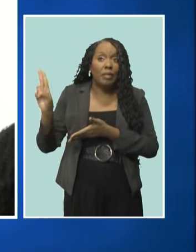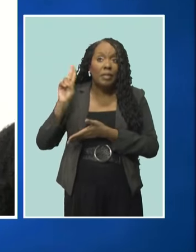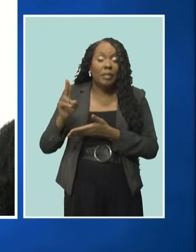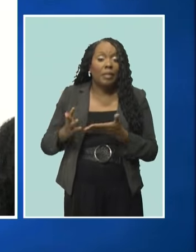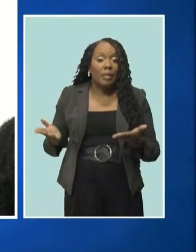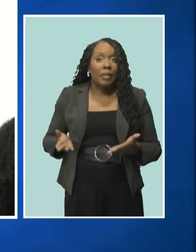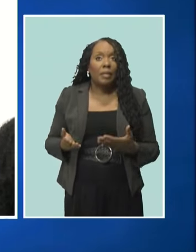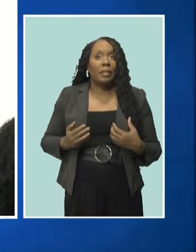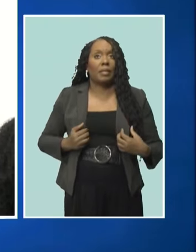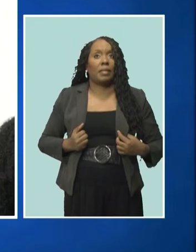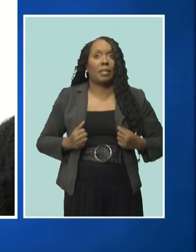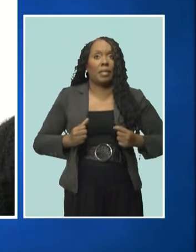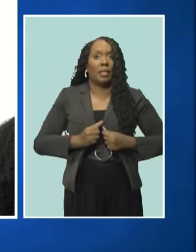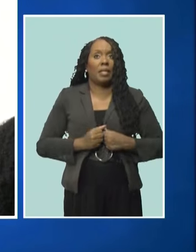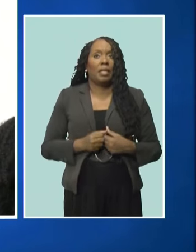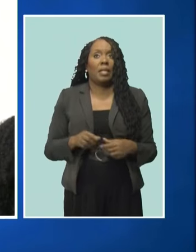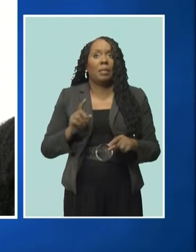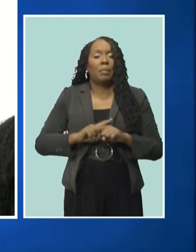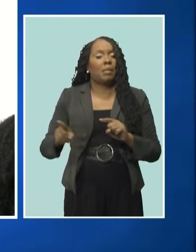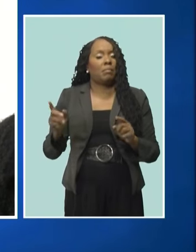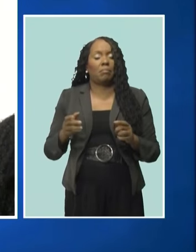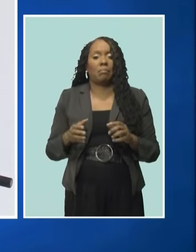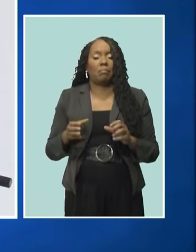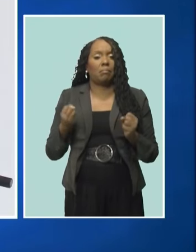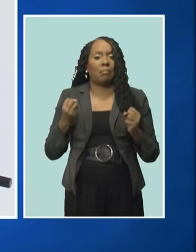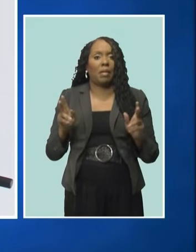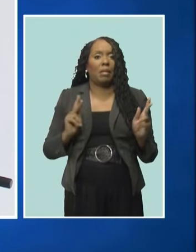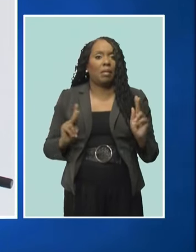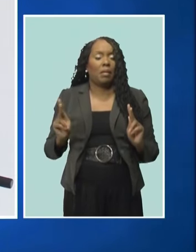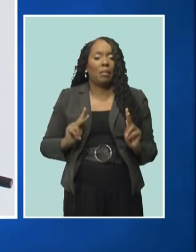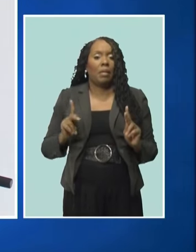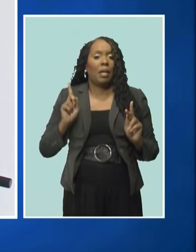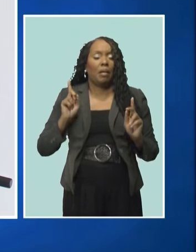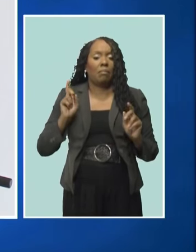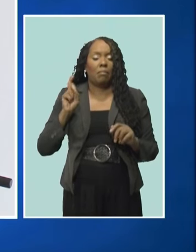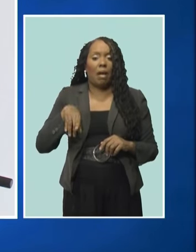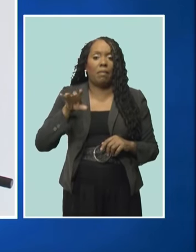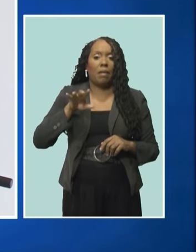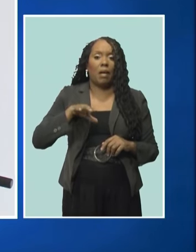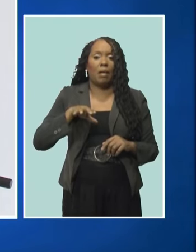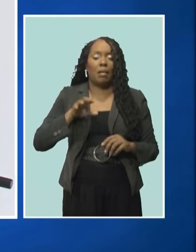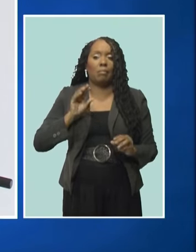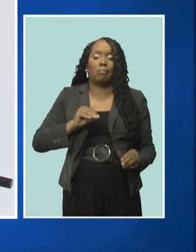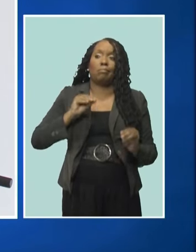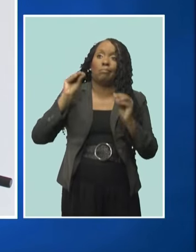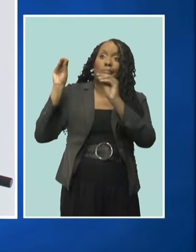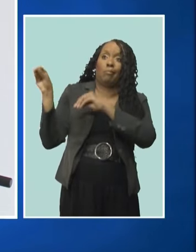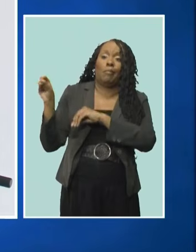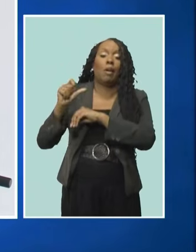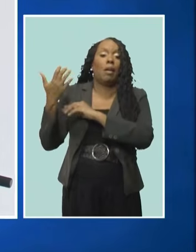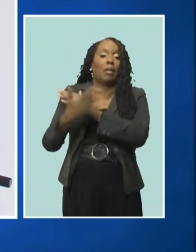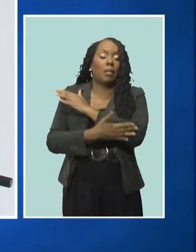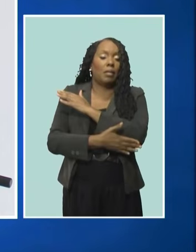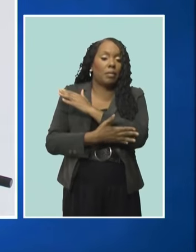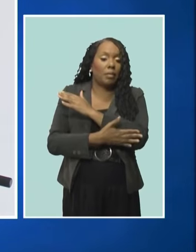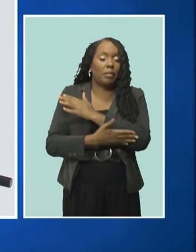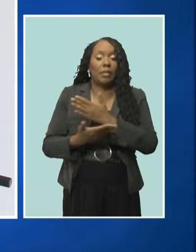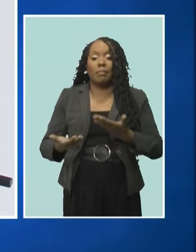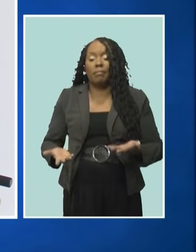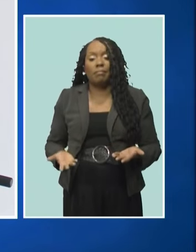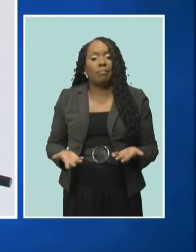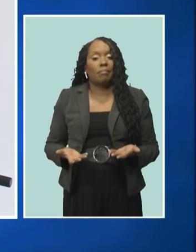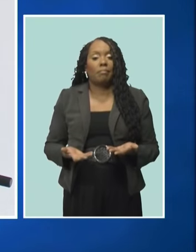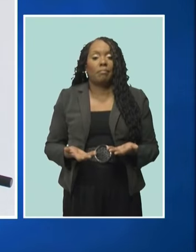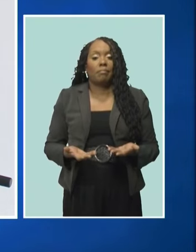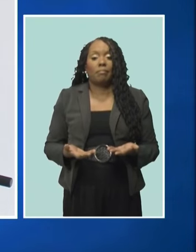for them to remain in the land of their birth or the land that they choose to really want to live in simply because we do not have